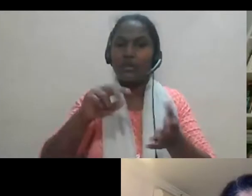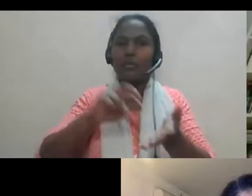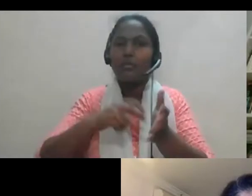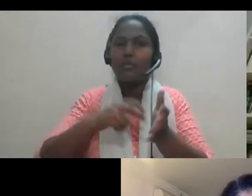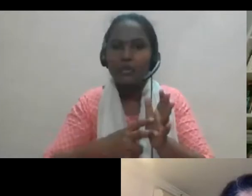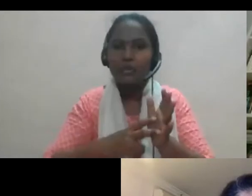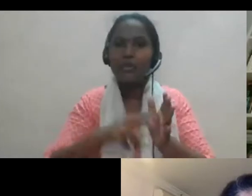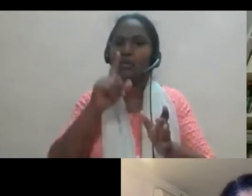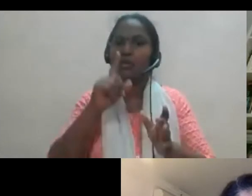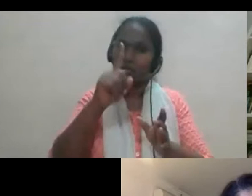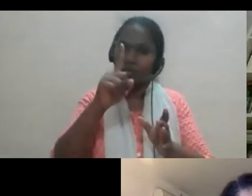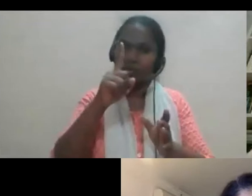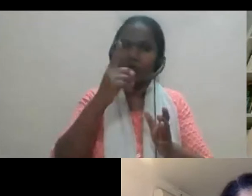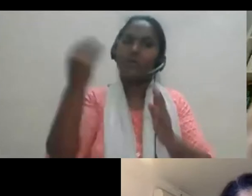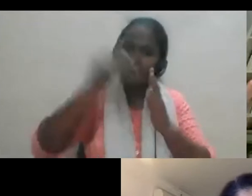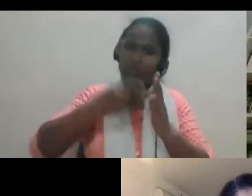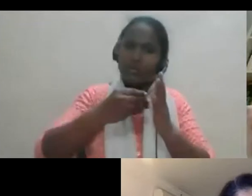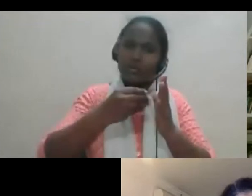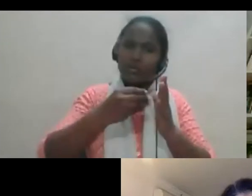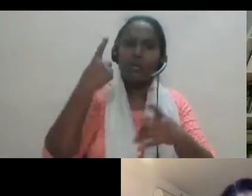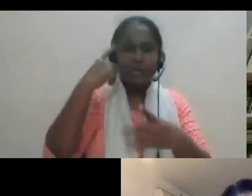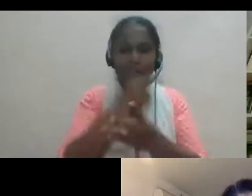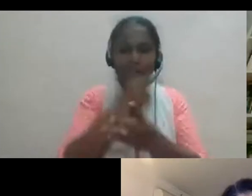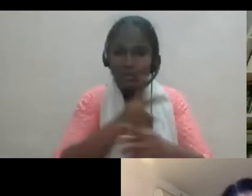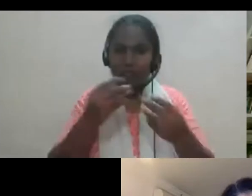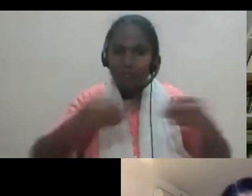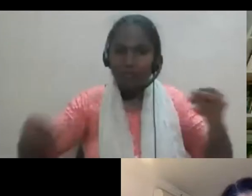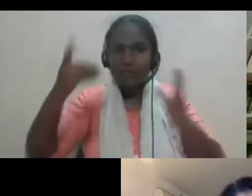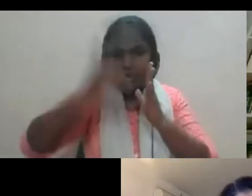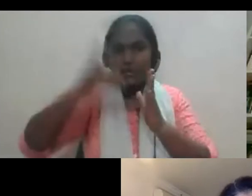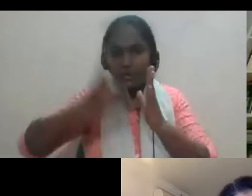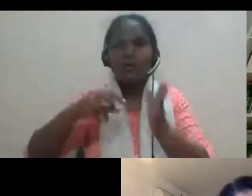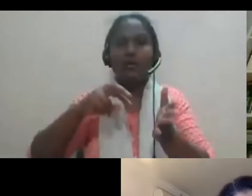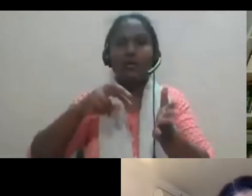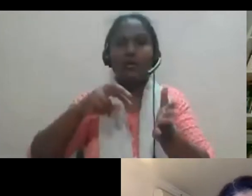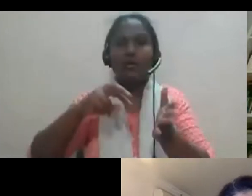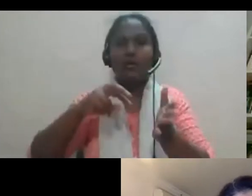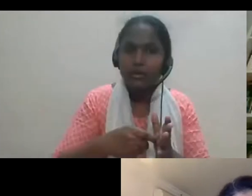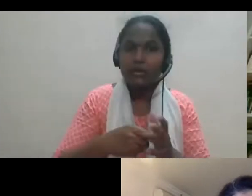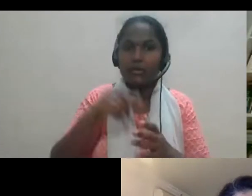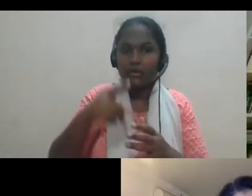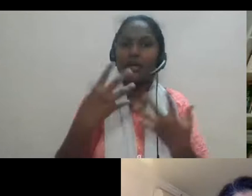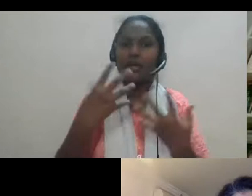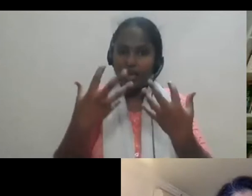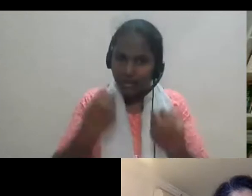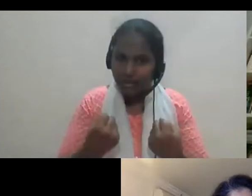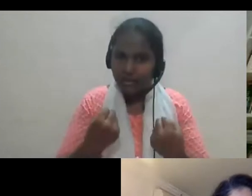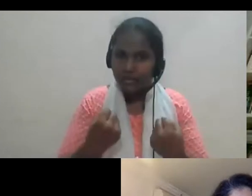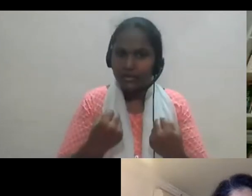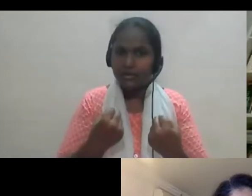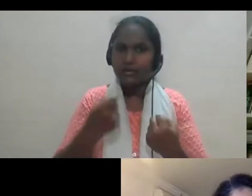because one teacher could perhaps download diverse materials, but it meant that, you know, that we were getting to